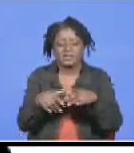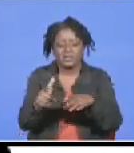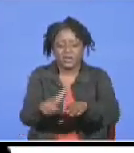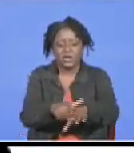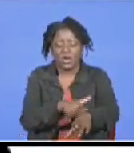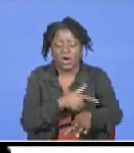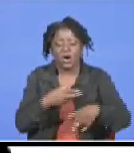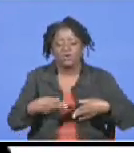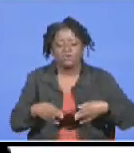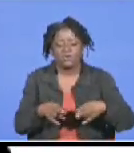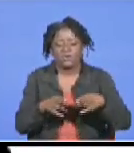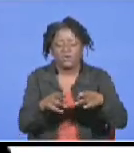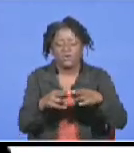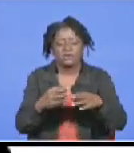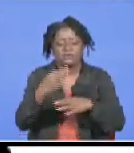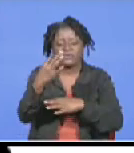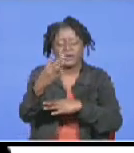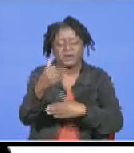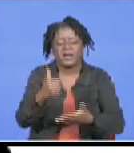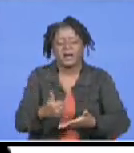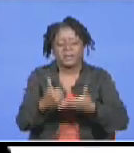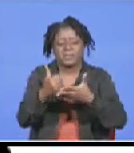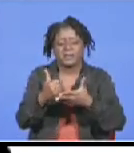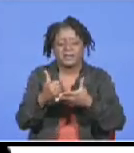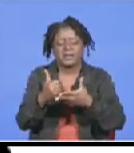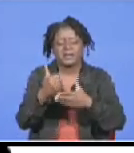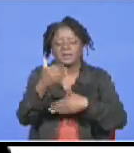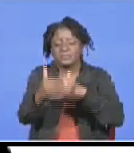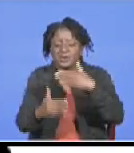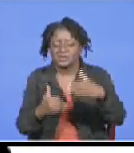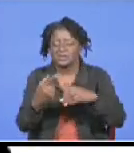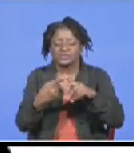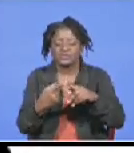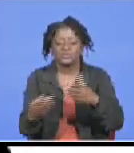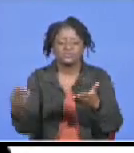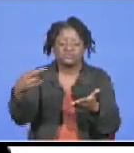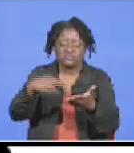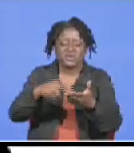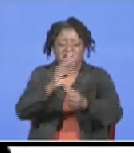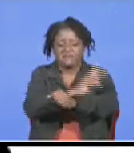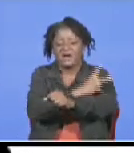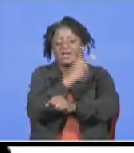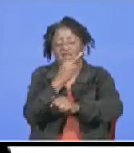forward, hopefully helping in the process of revitalizing the economy and